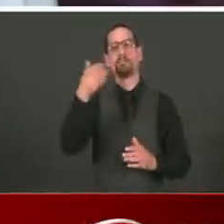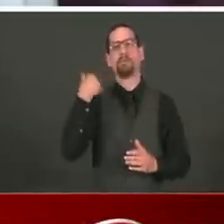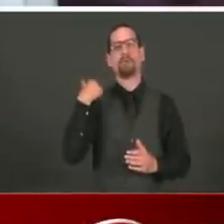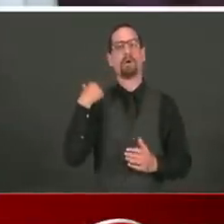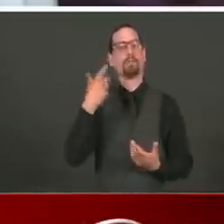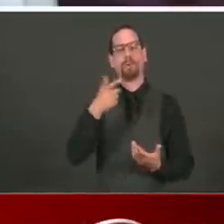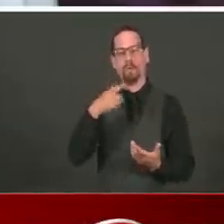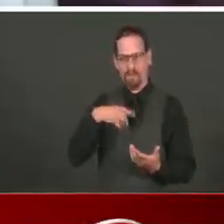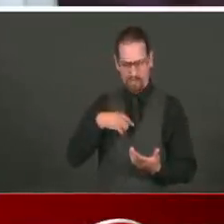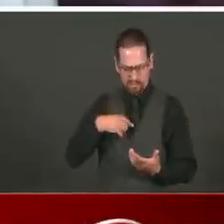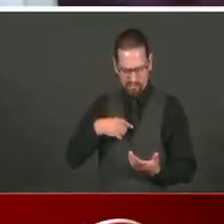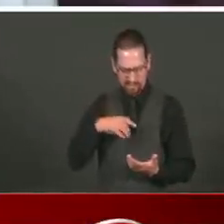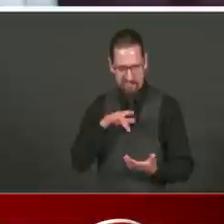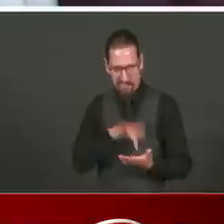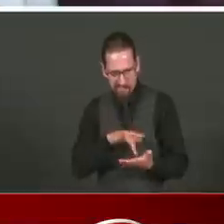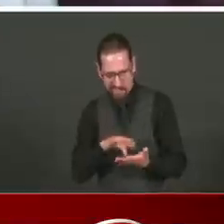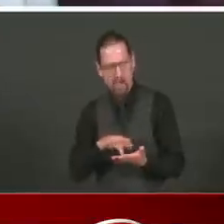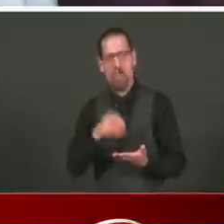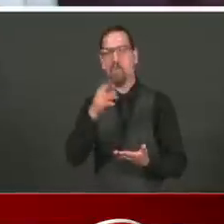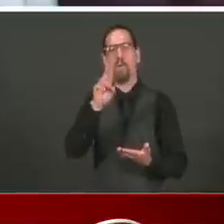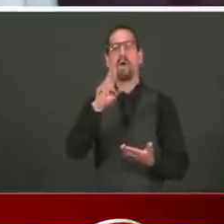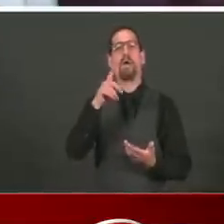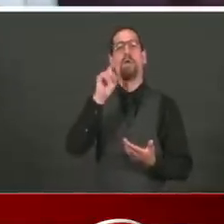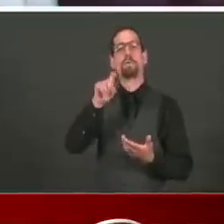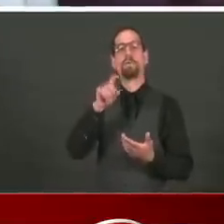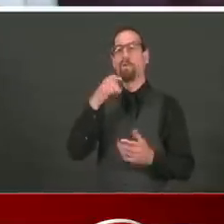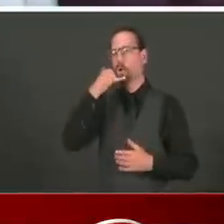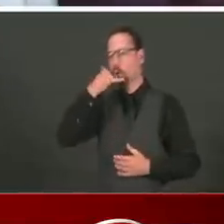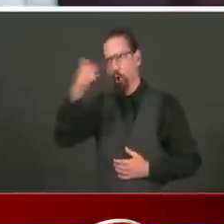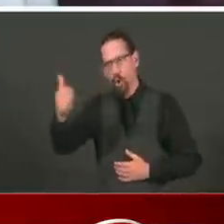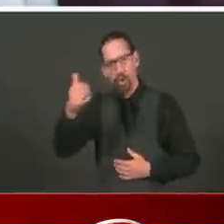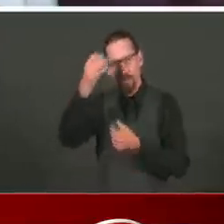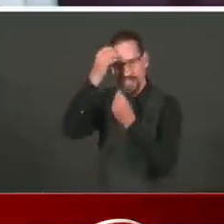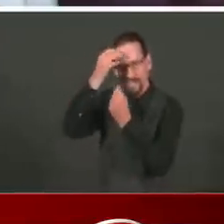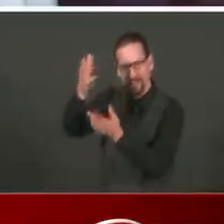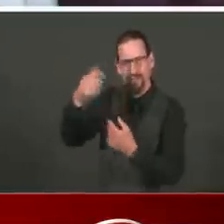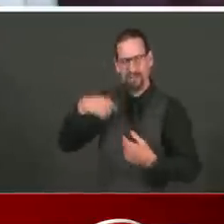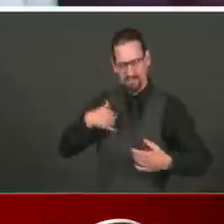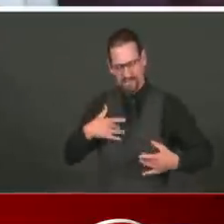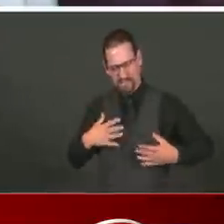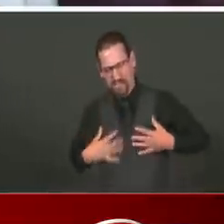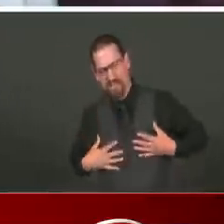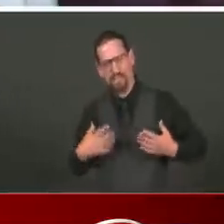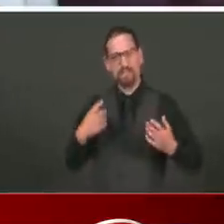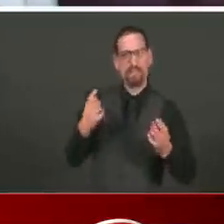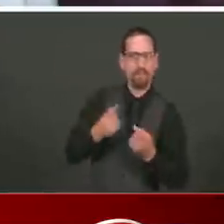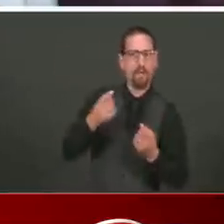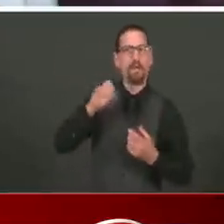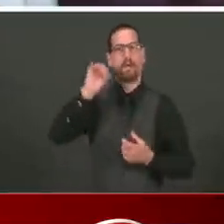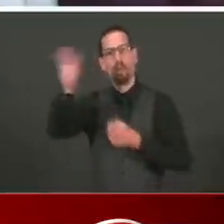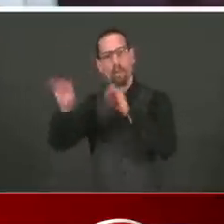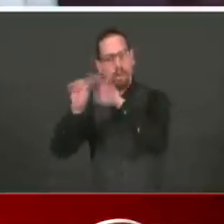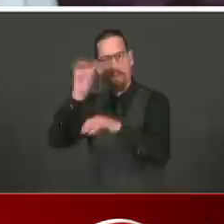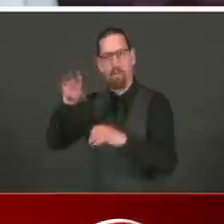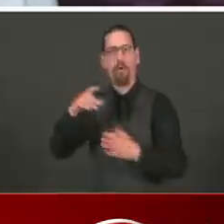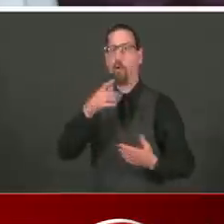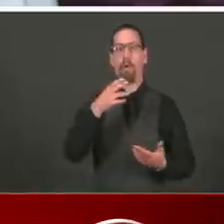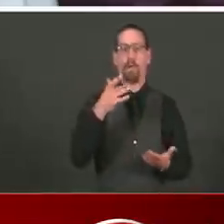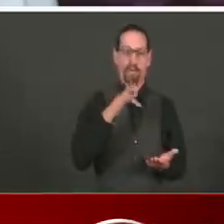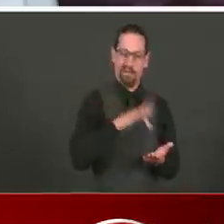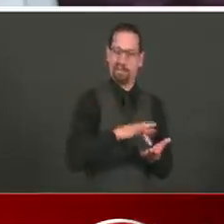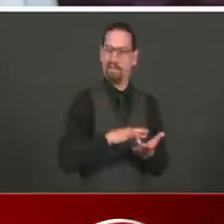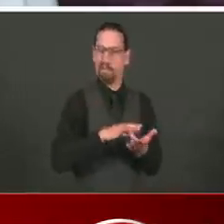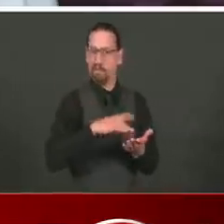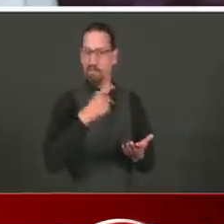now be able to see a record of your symptoms for the last 20 days. People have asked us that for functionality.